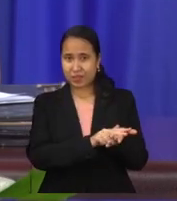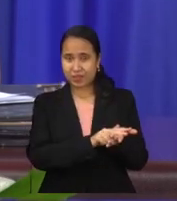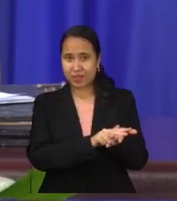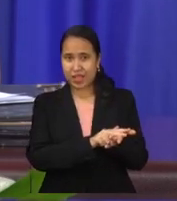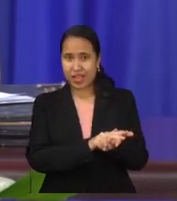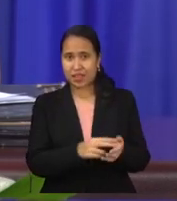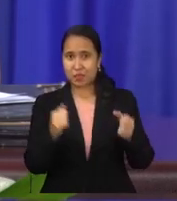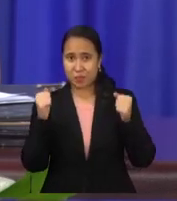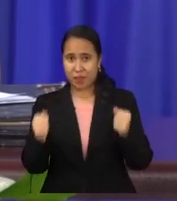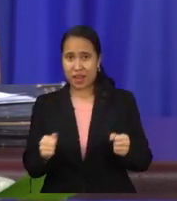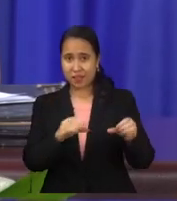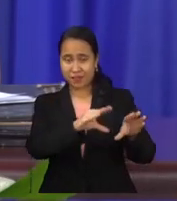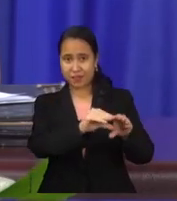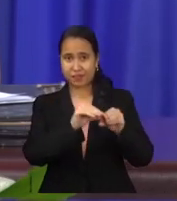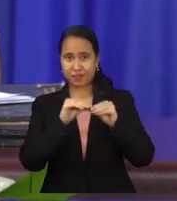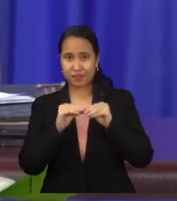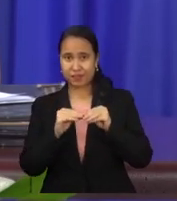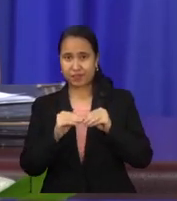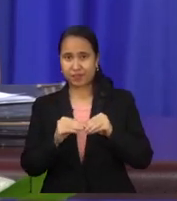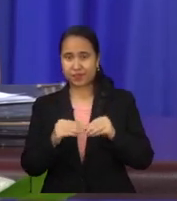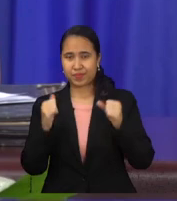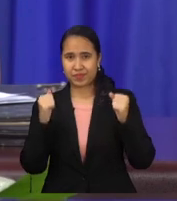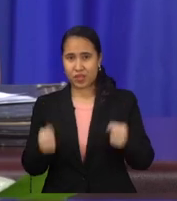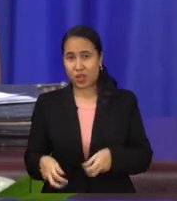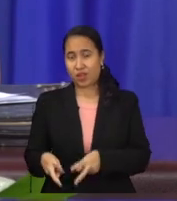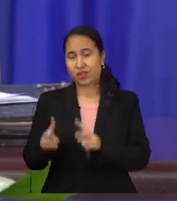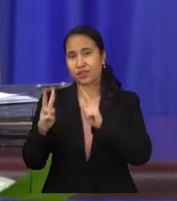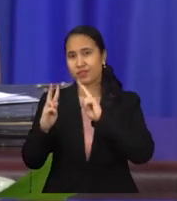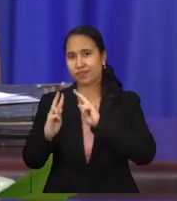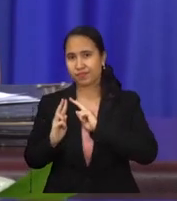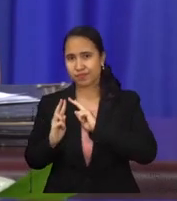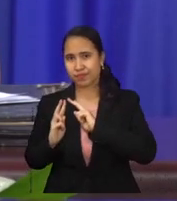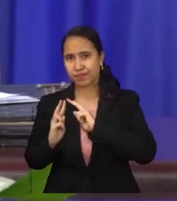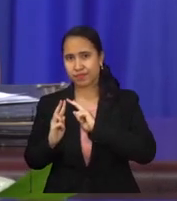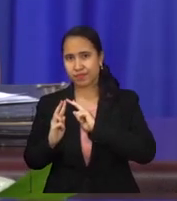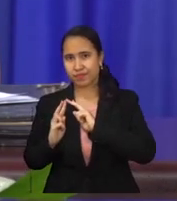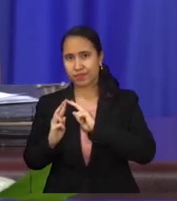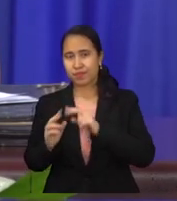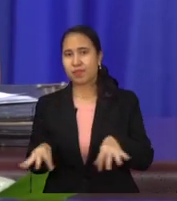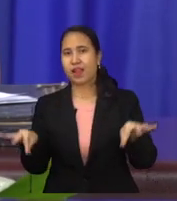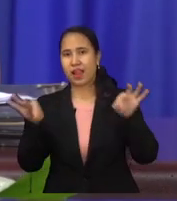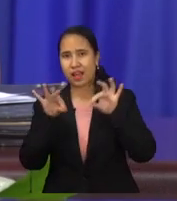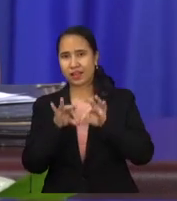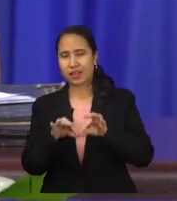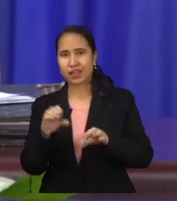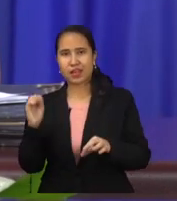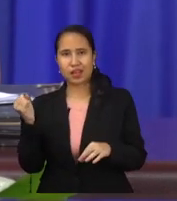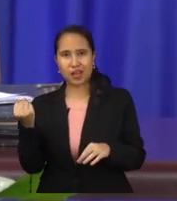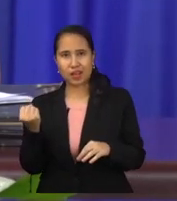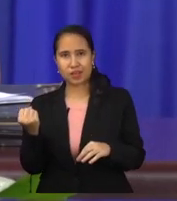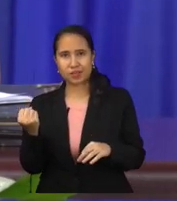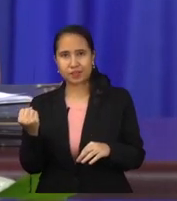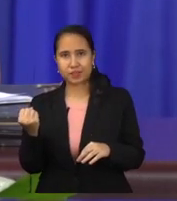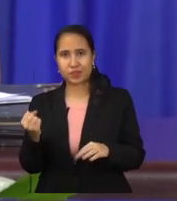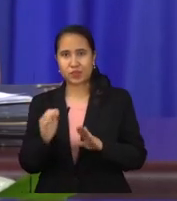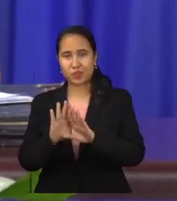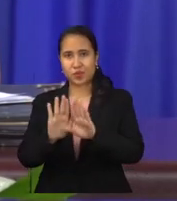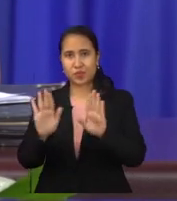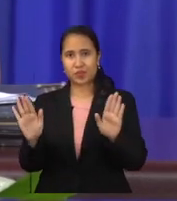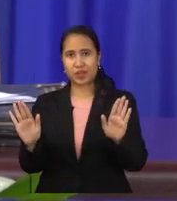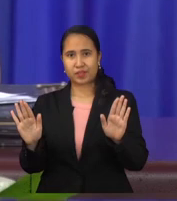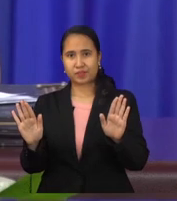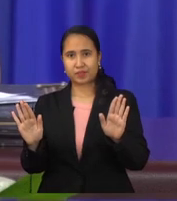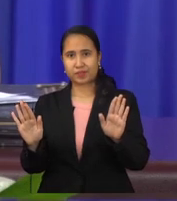measures designed to eliminate responsibility are inadmissible because they are intended to prevent